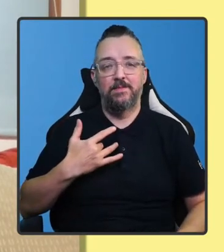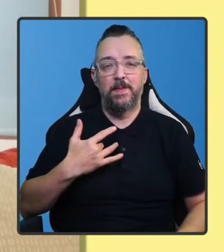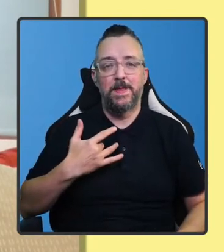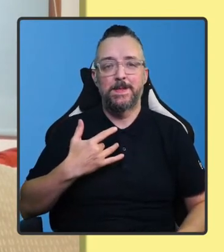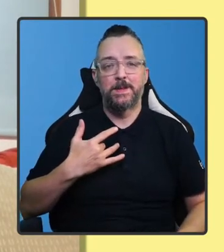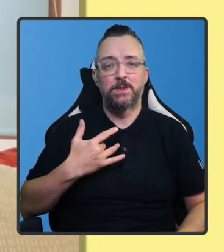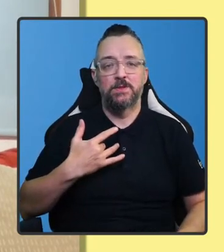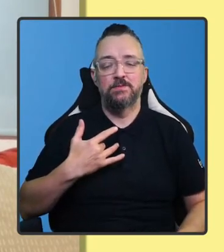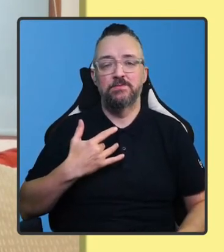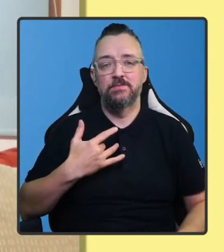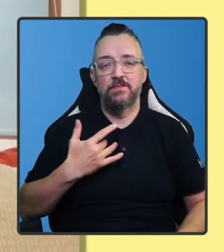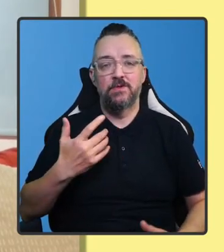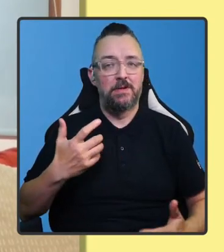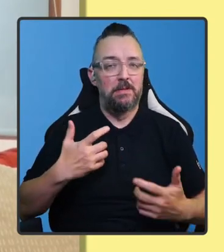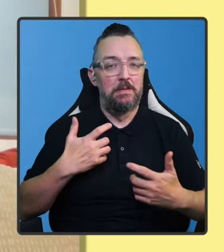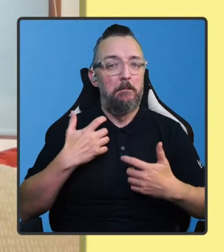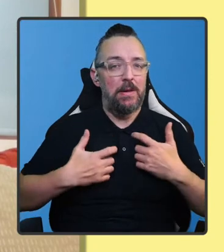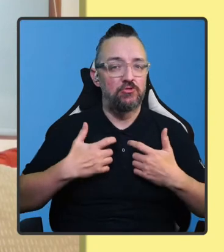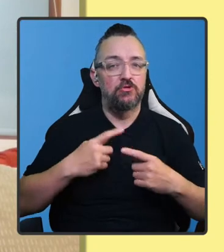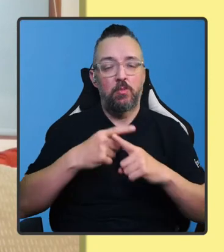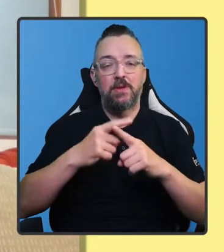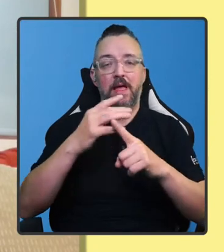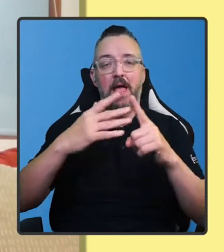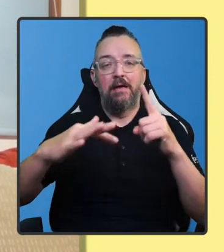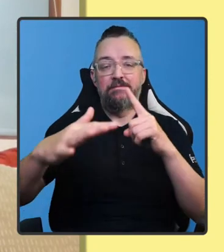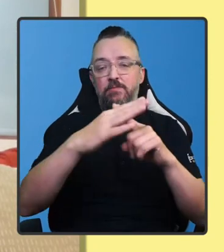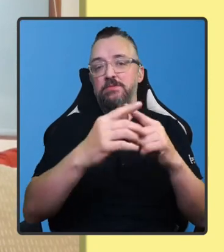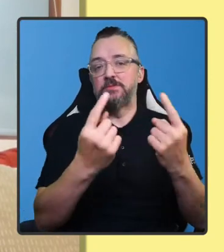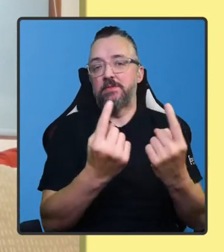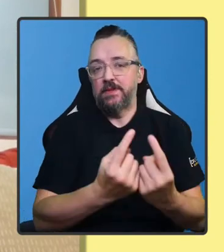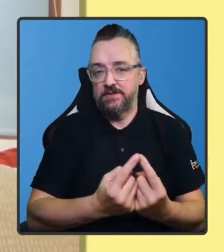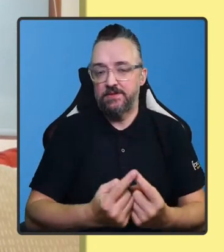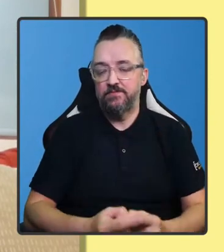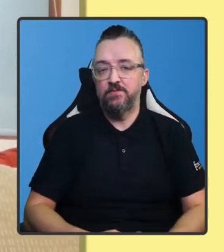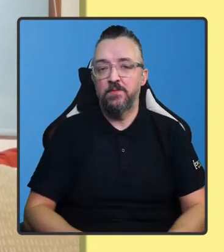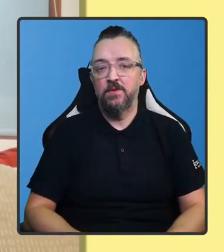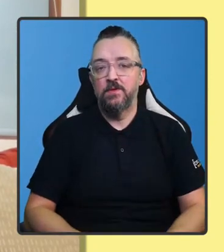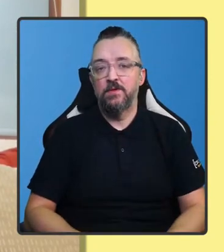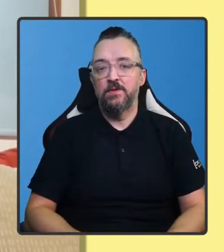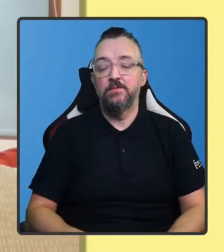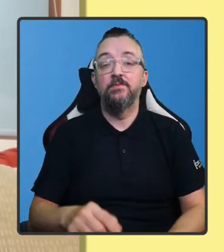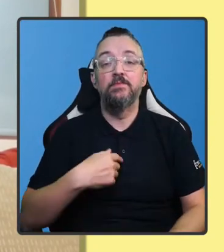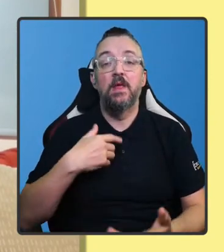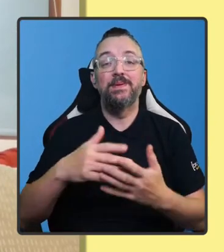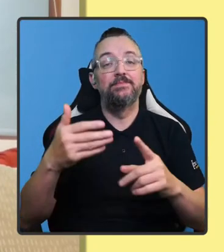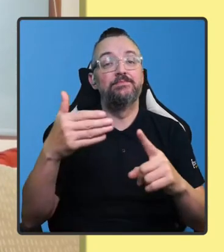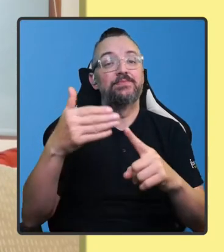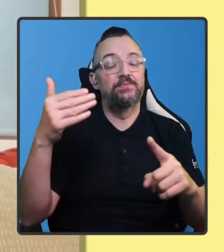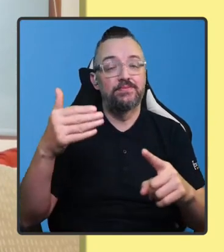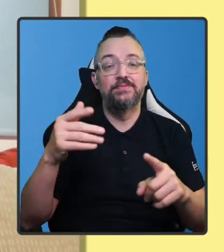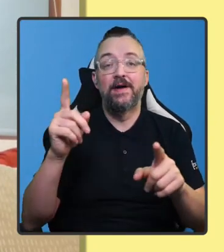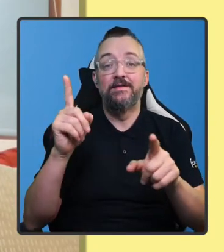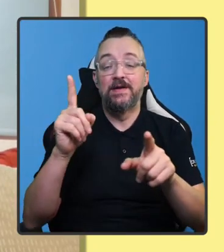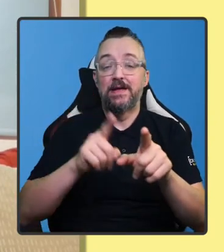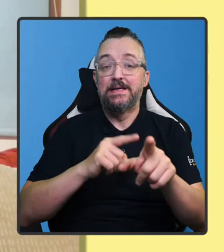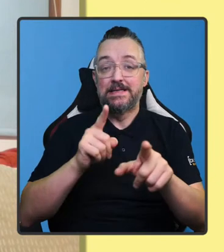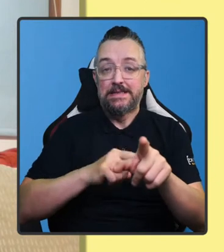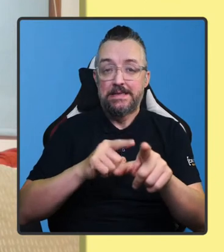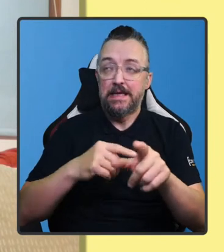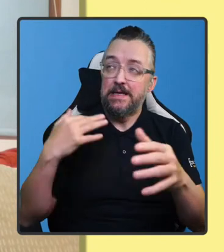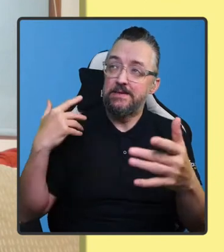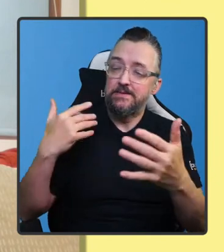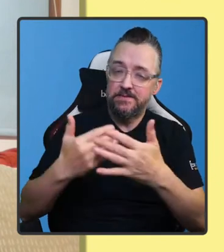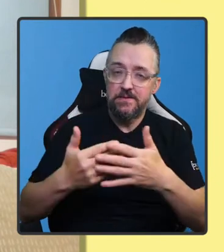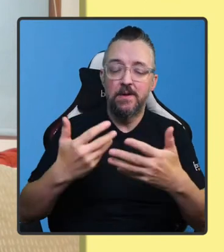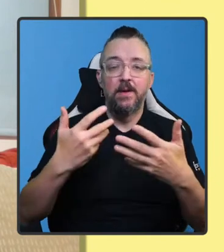very passionate about environmental things. I've noticed over the years that there's